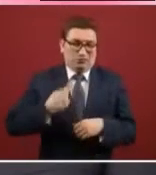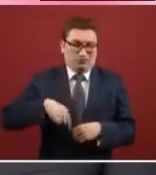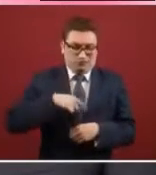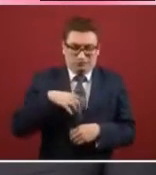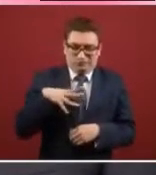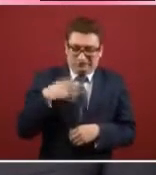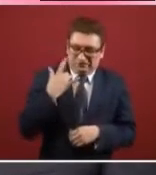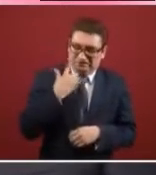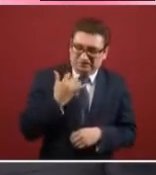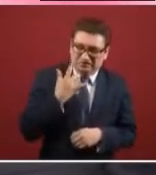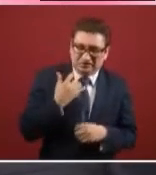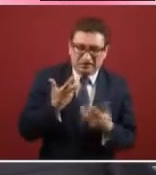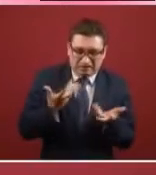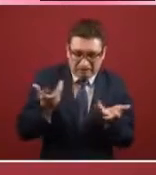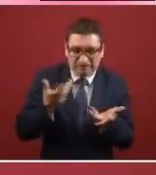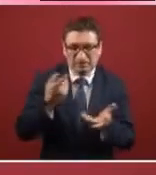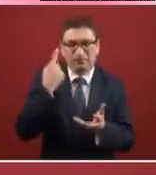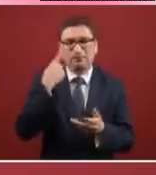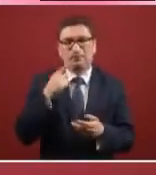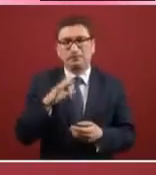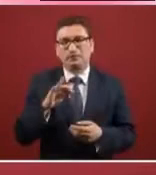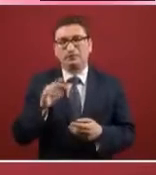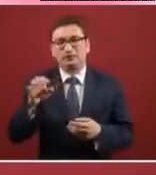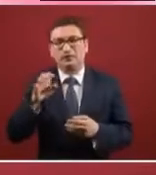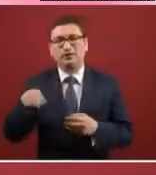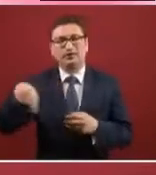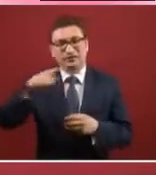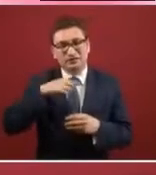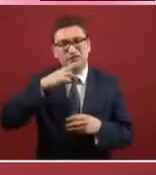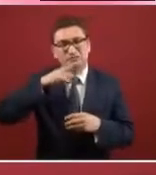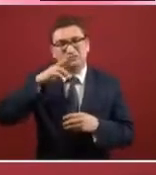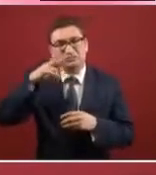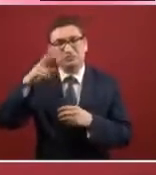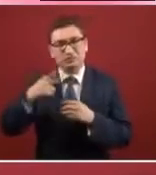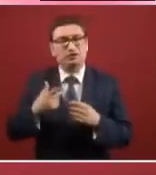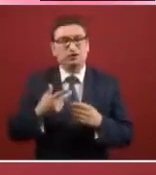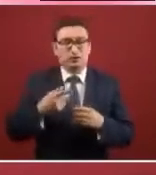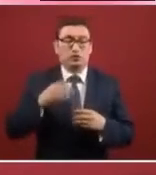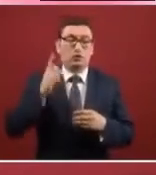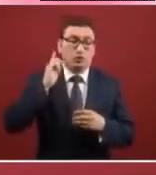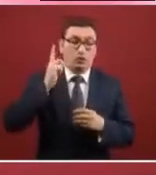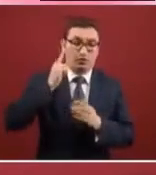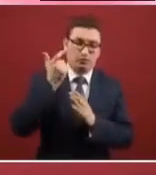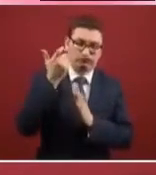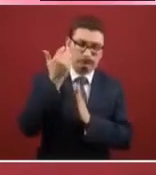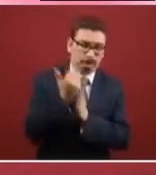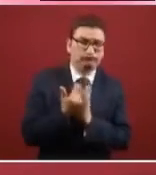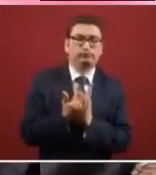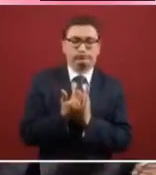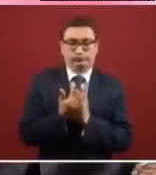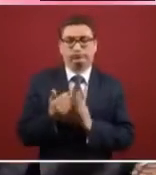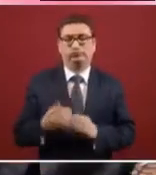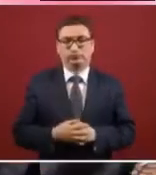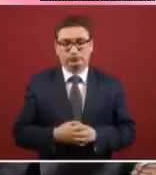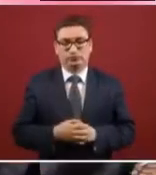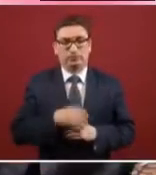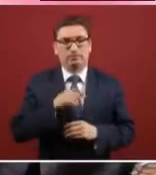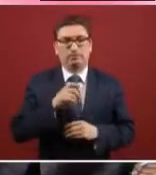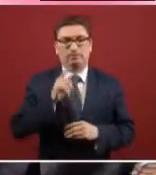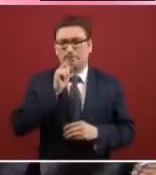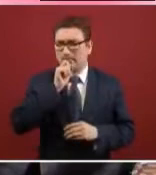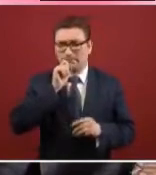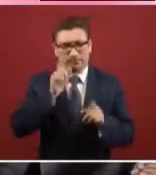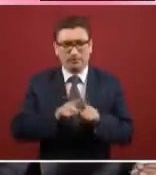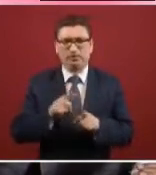be looking la to better the efficiency la de vamos of a the Electrical Commission, lo and we're going to lower de